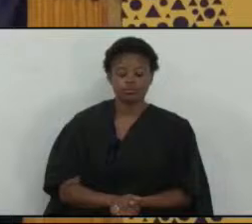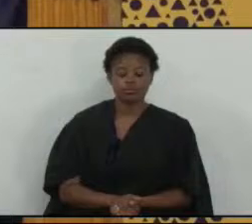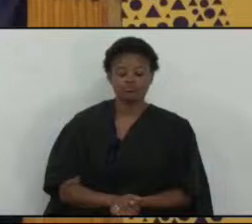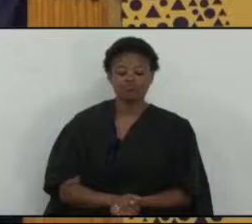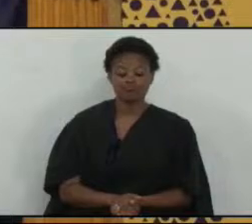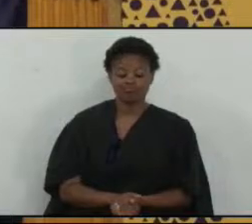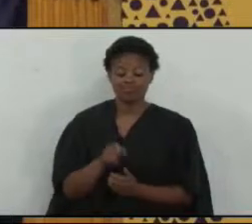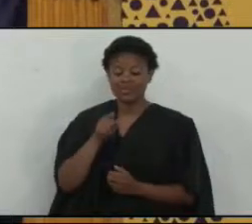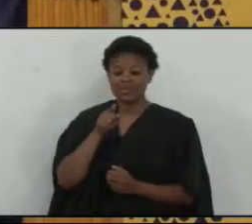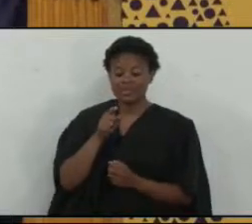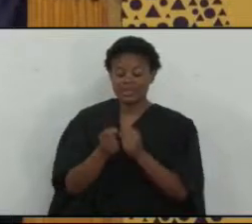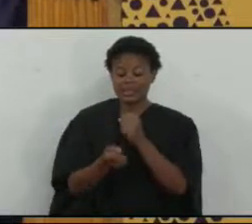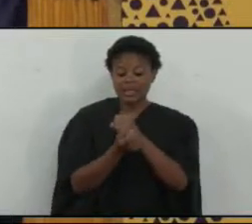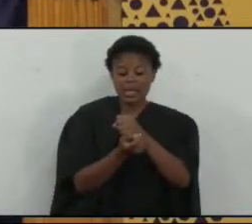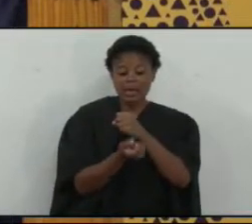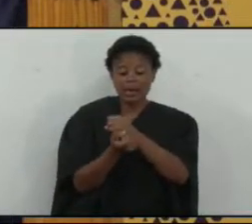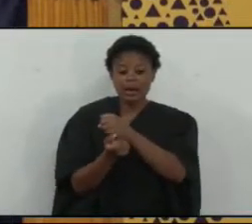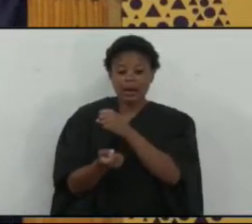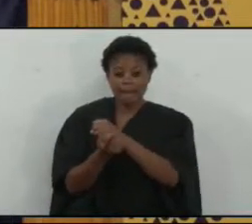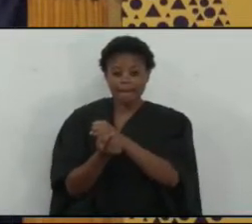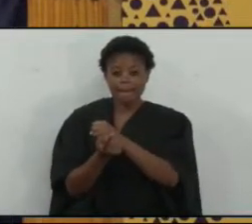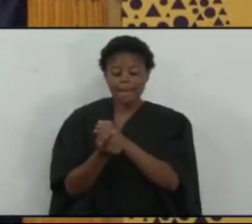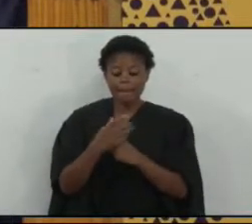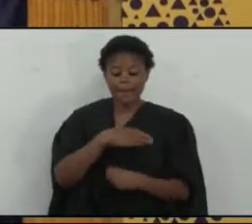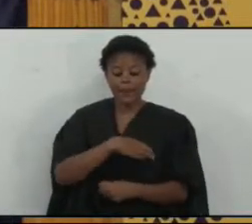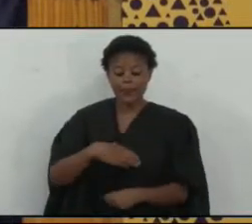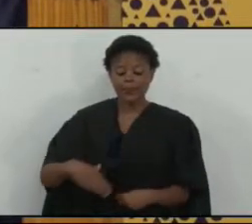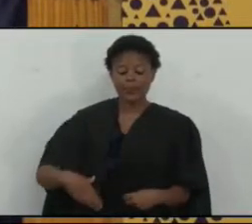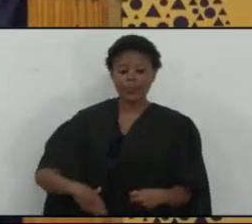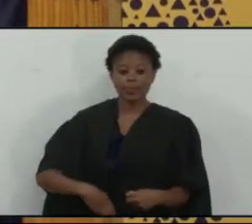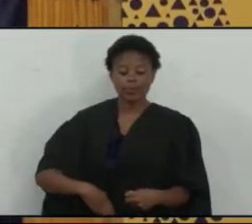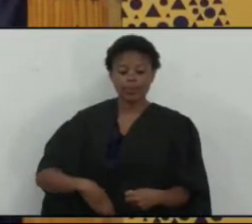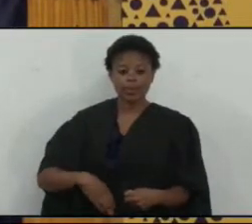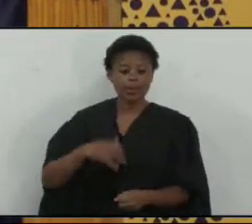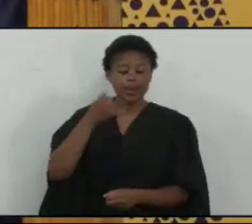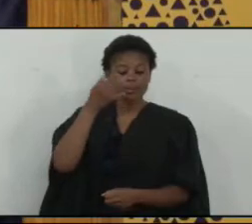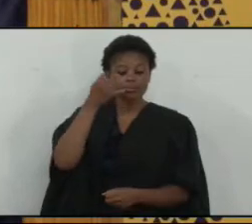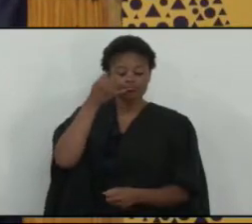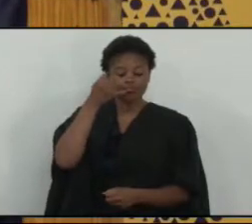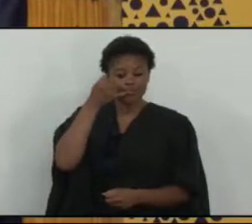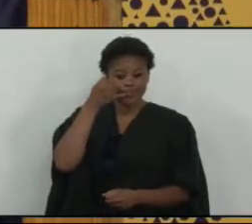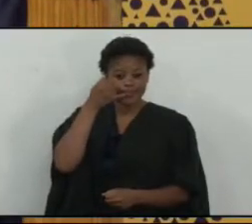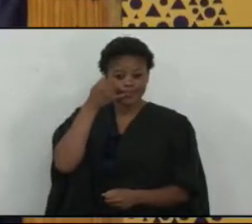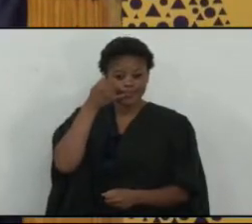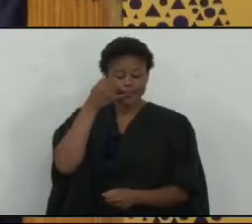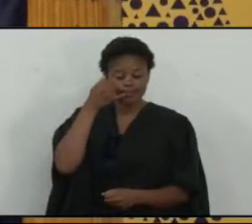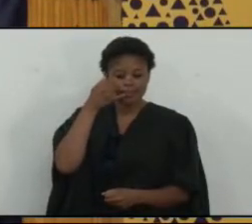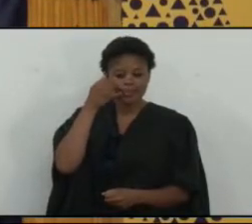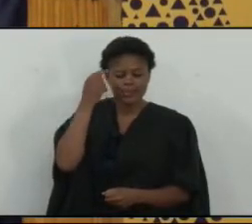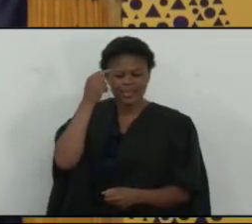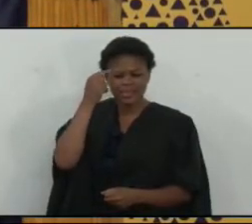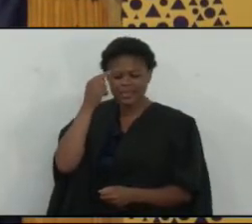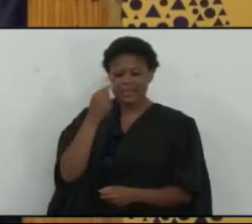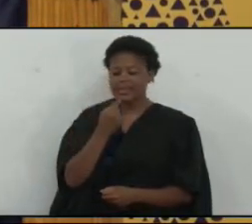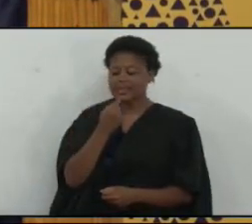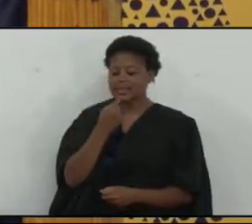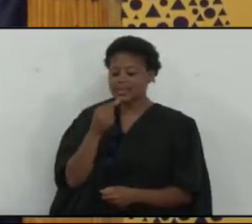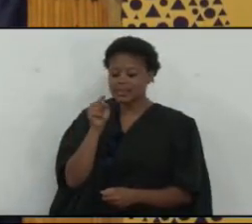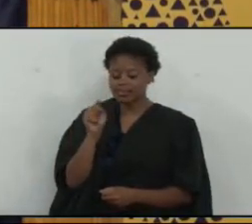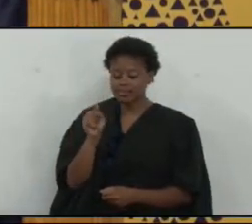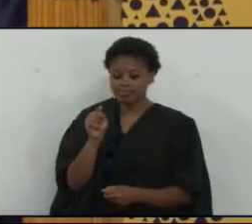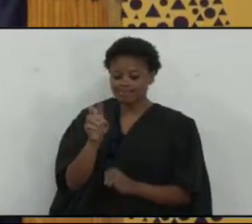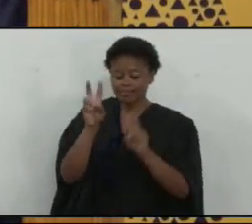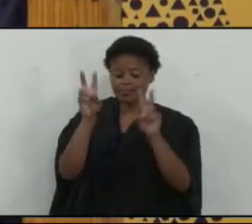It's reality. The words of President Thabo Mbeki comes to mind when he said, and